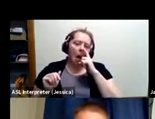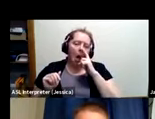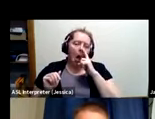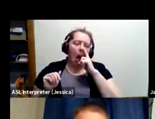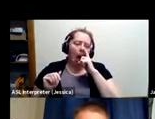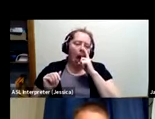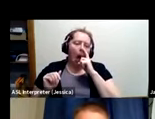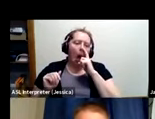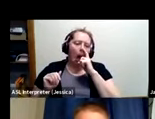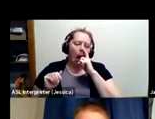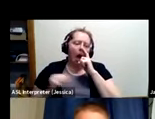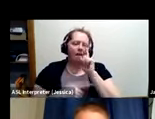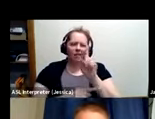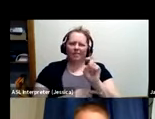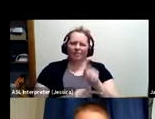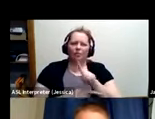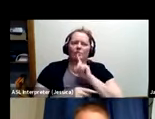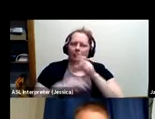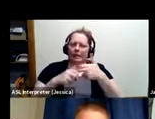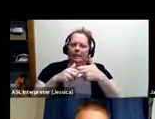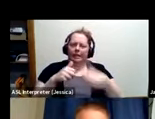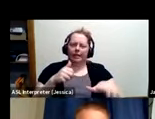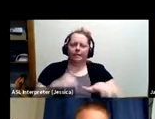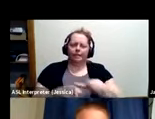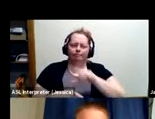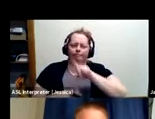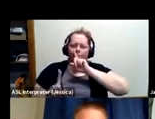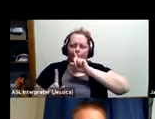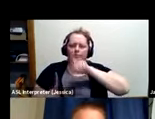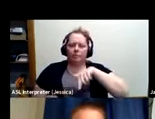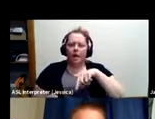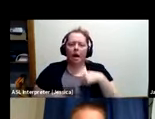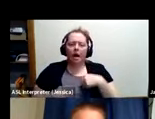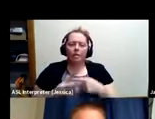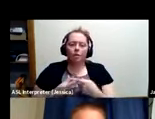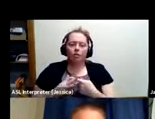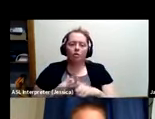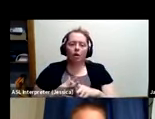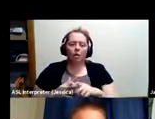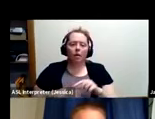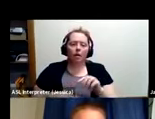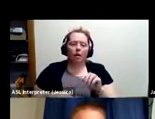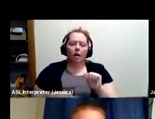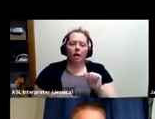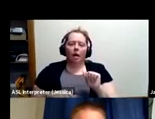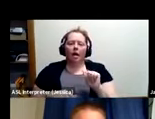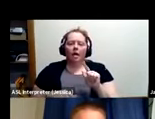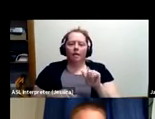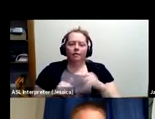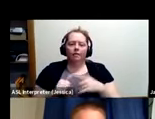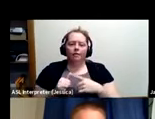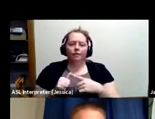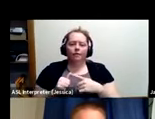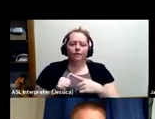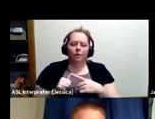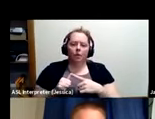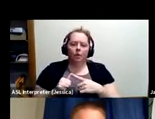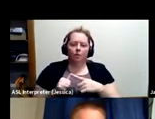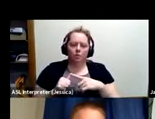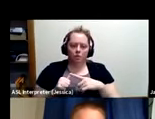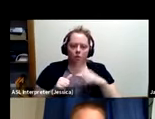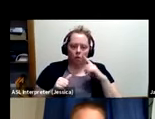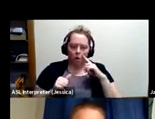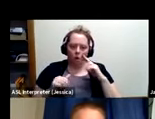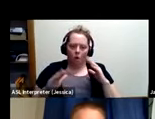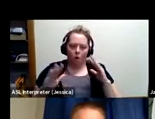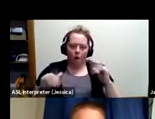answer. And I'm going to start it off with Ali, and hopefully it's not too big of a